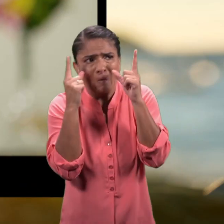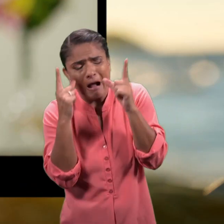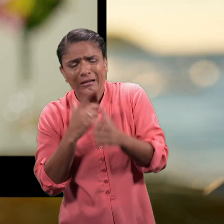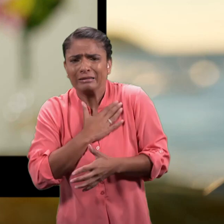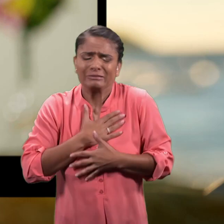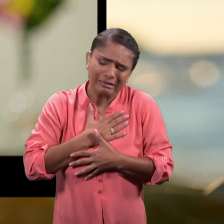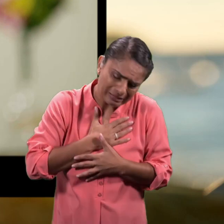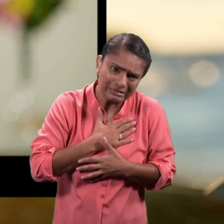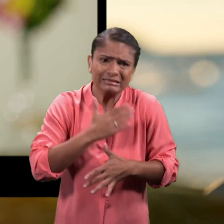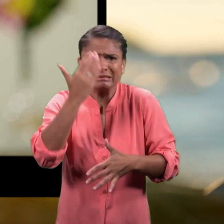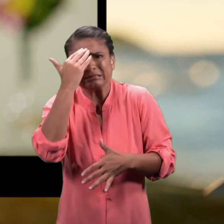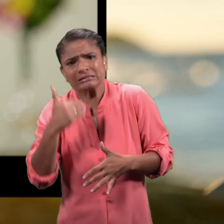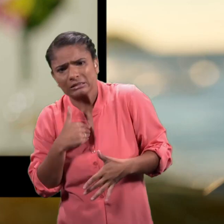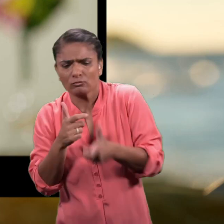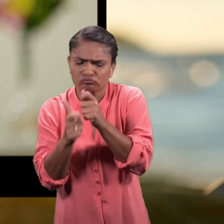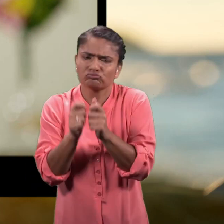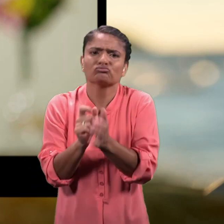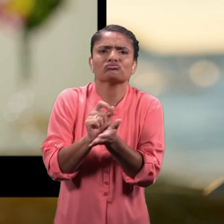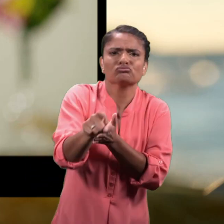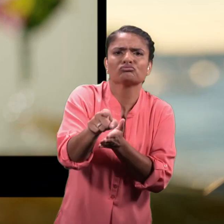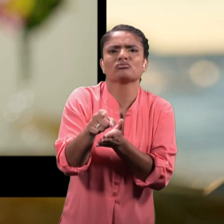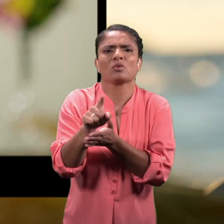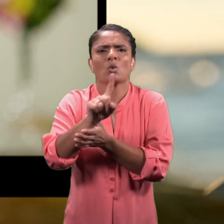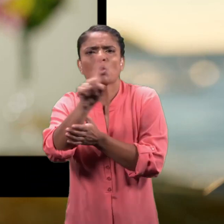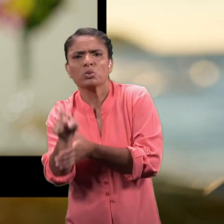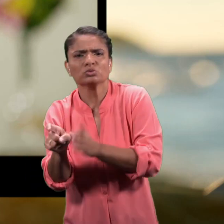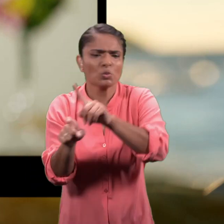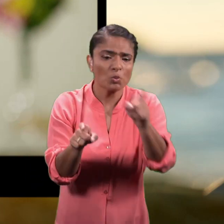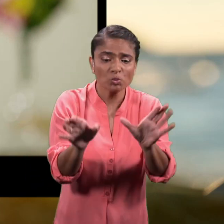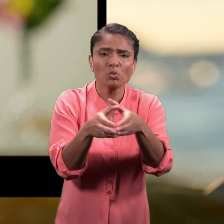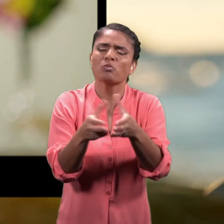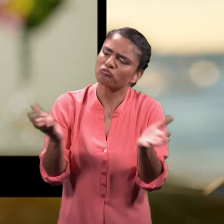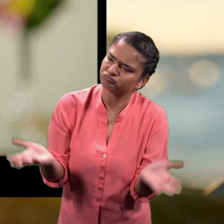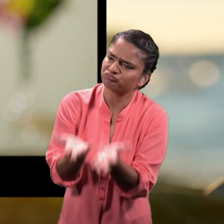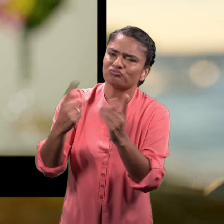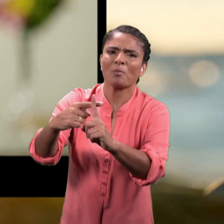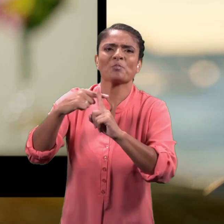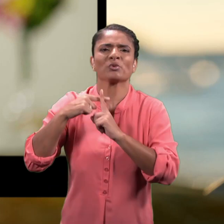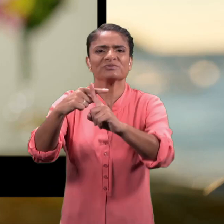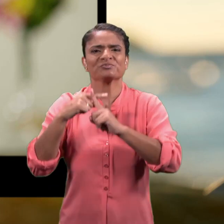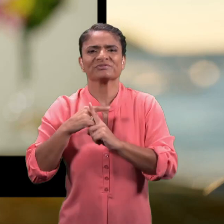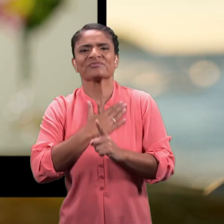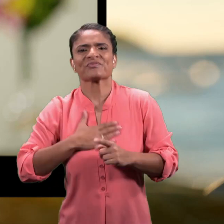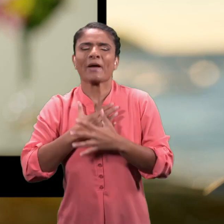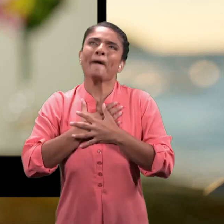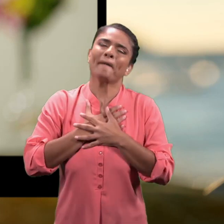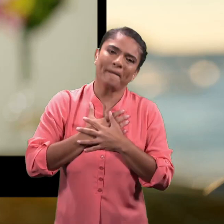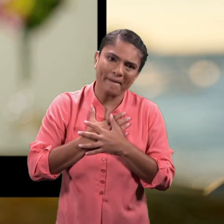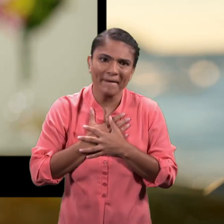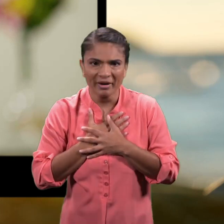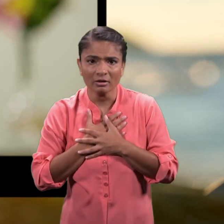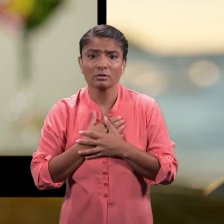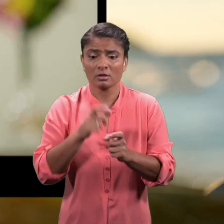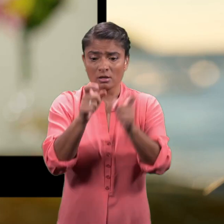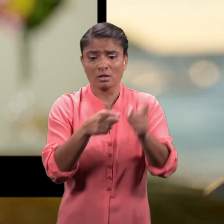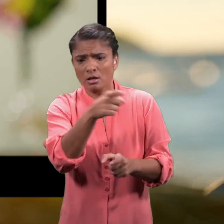now your self-confidence is down, you can always ask for words of encouragement from the group. It's members who have different scars and